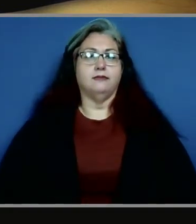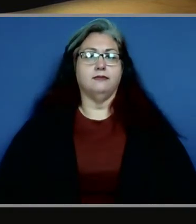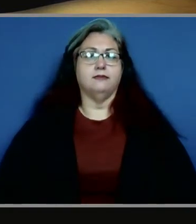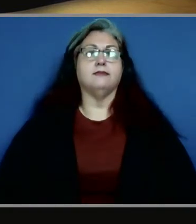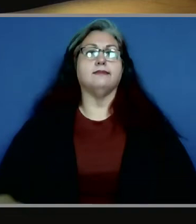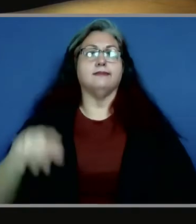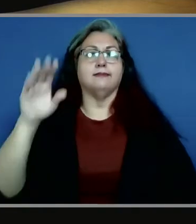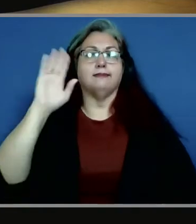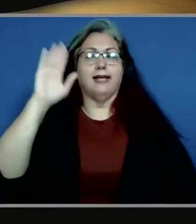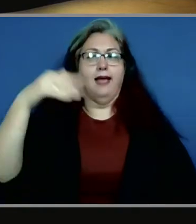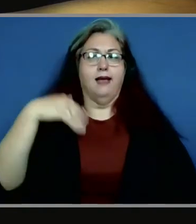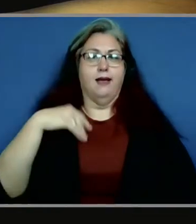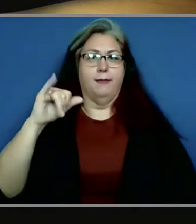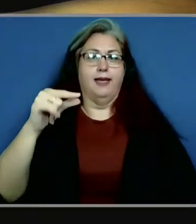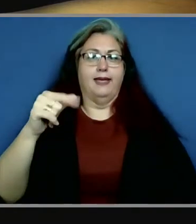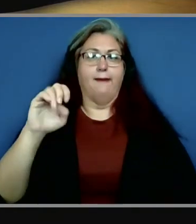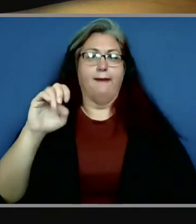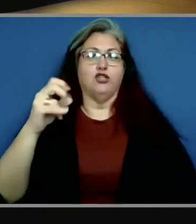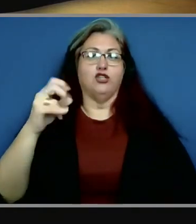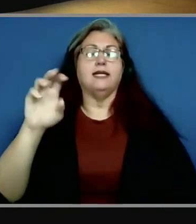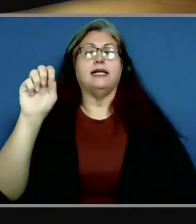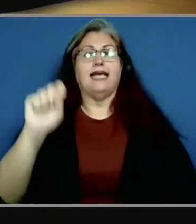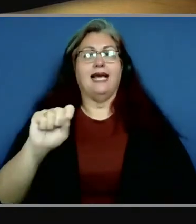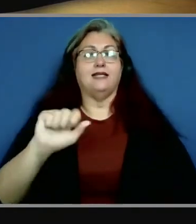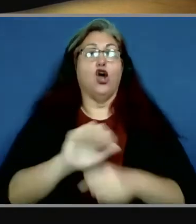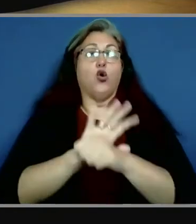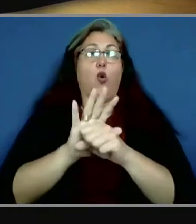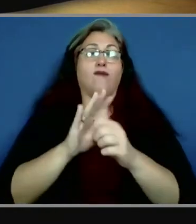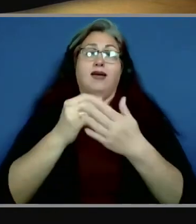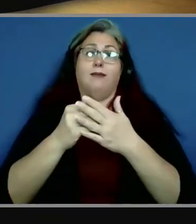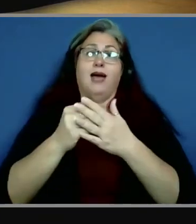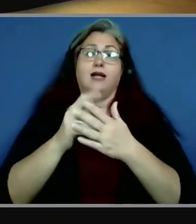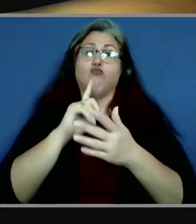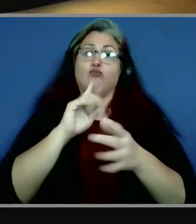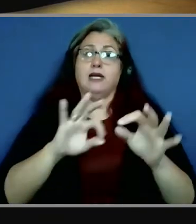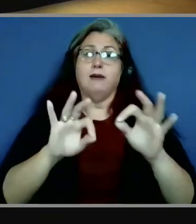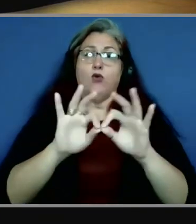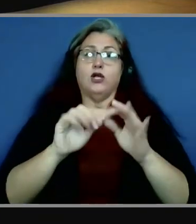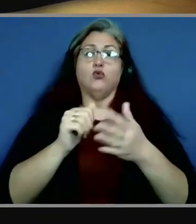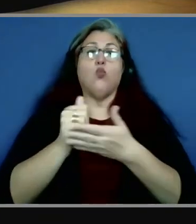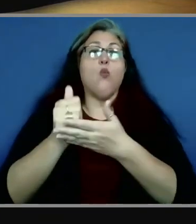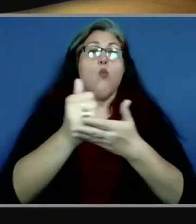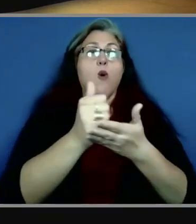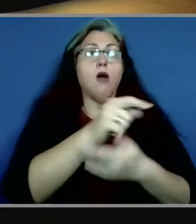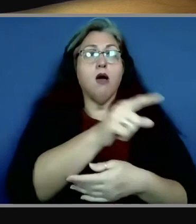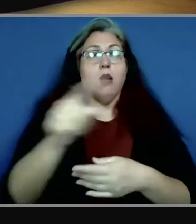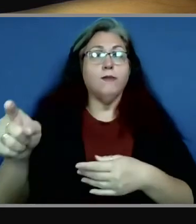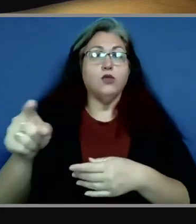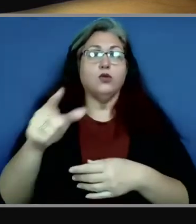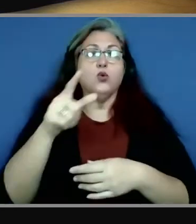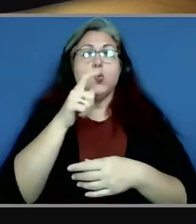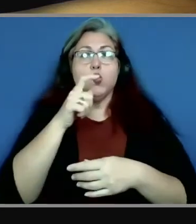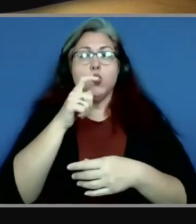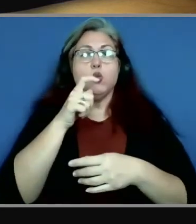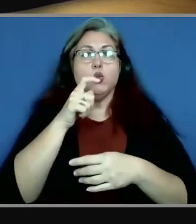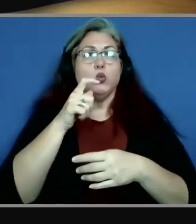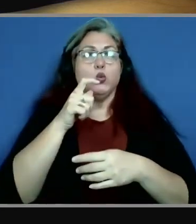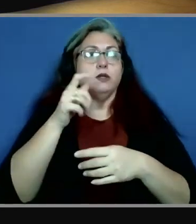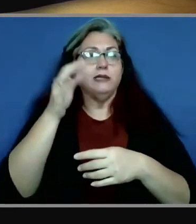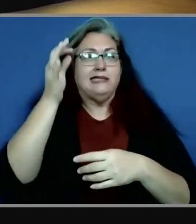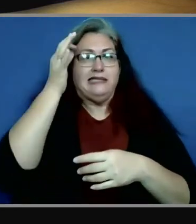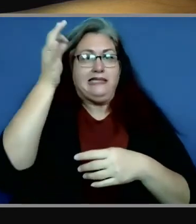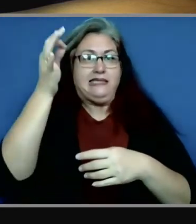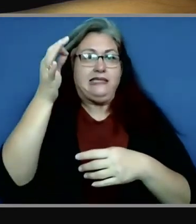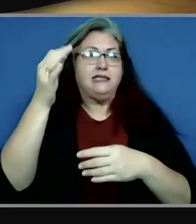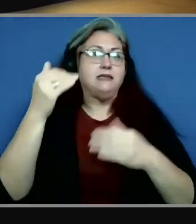Aloha, I'm Gabe Johnson. And yes, the COVID money is really important in helping out those who are on the fringes of our